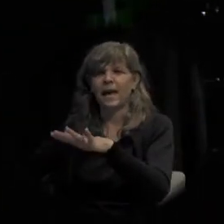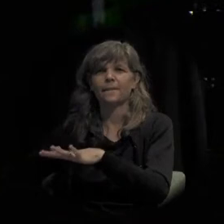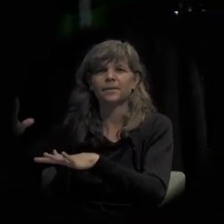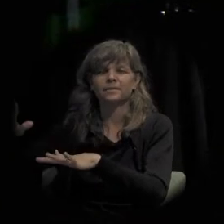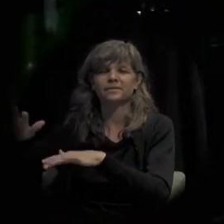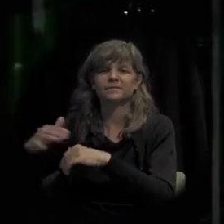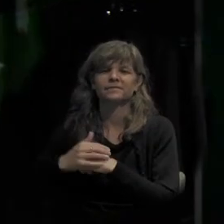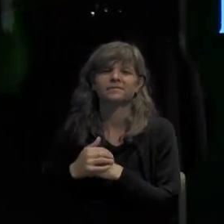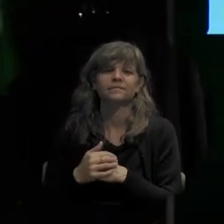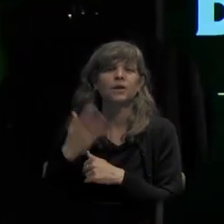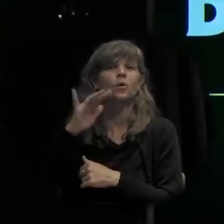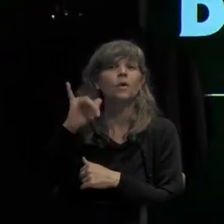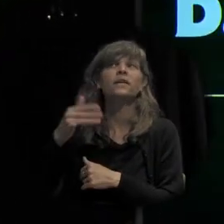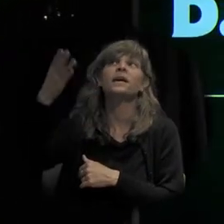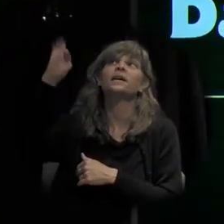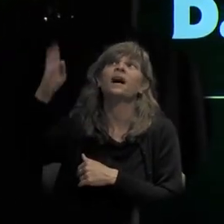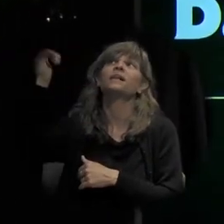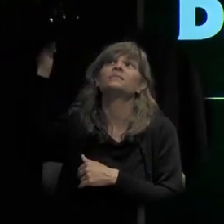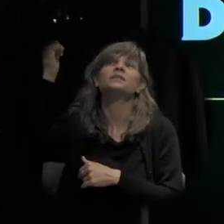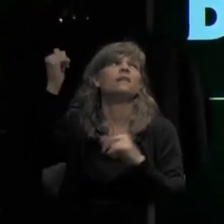God is testing David.